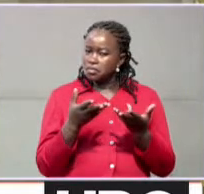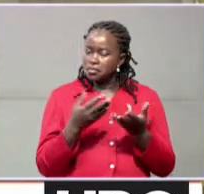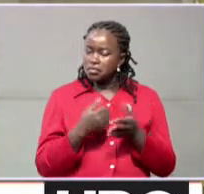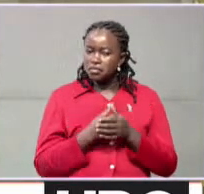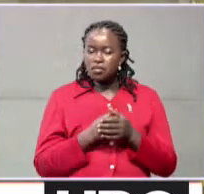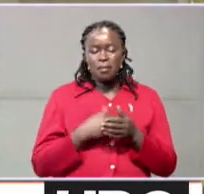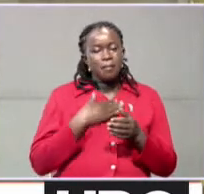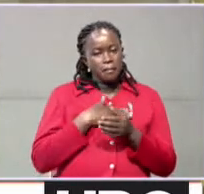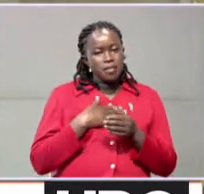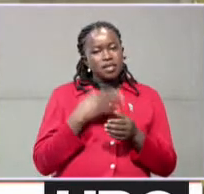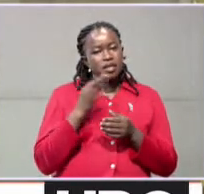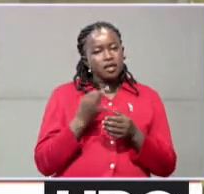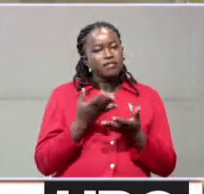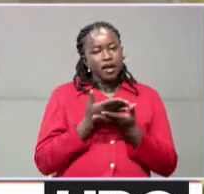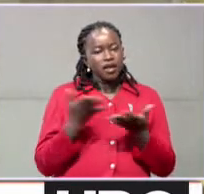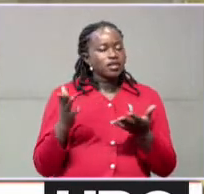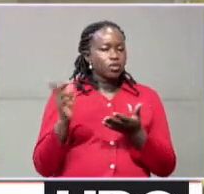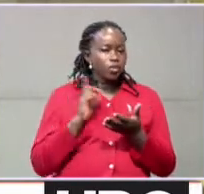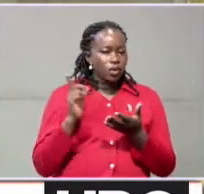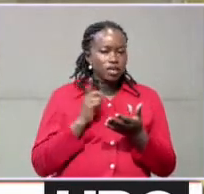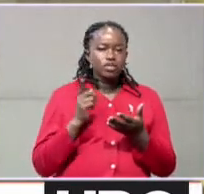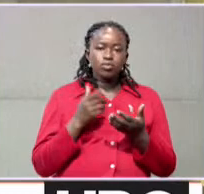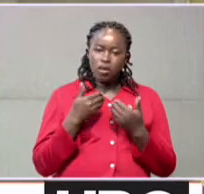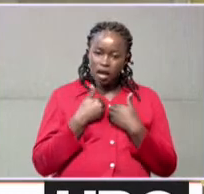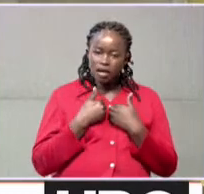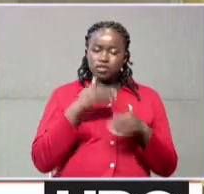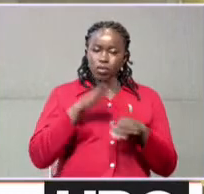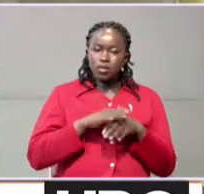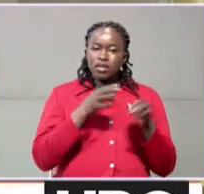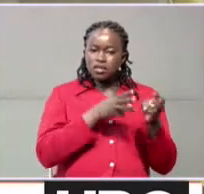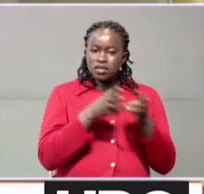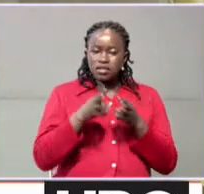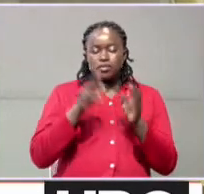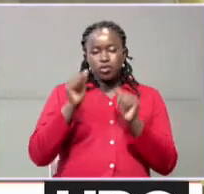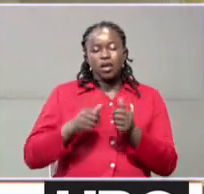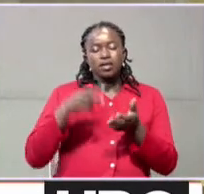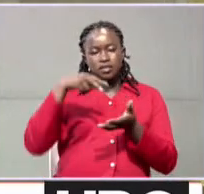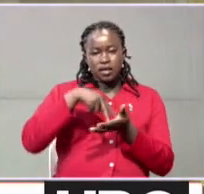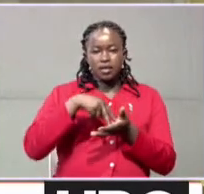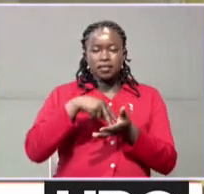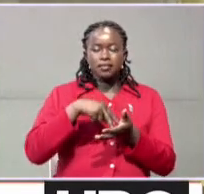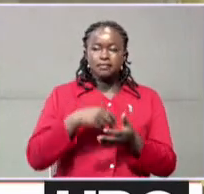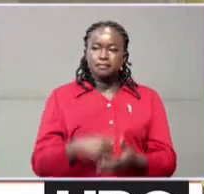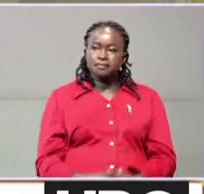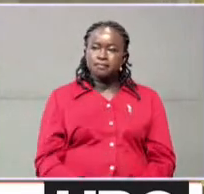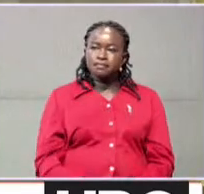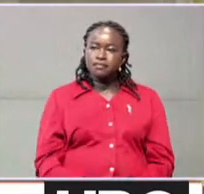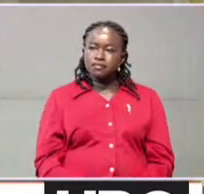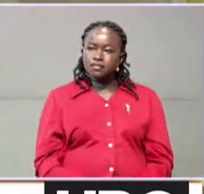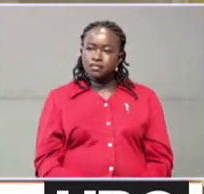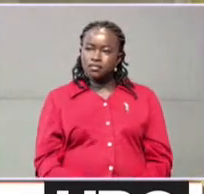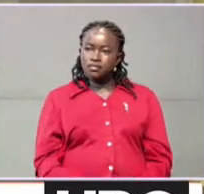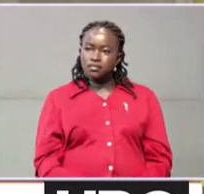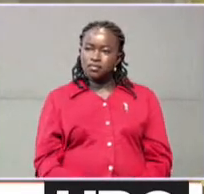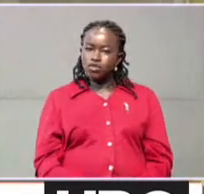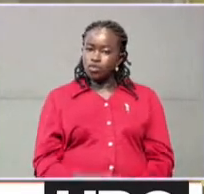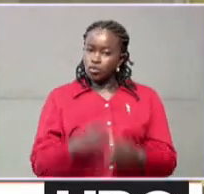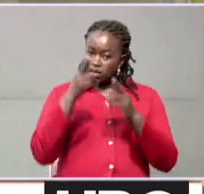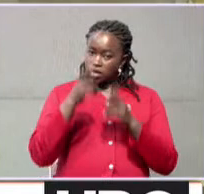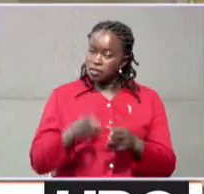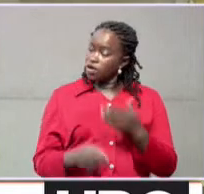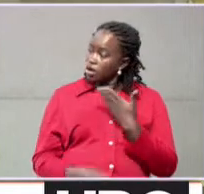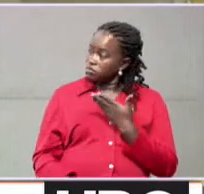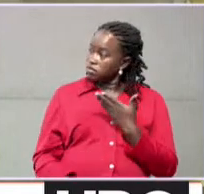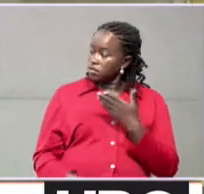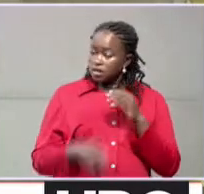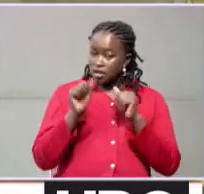please if there is any colleague who who has it on the system you can stand up instead of honorable it's there can you